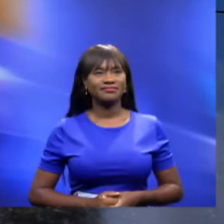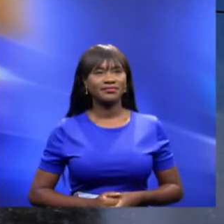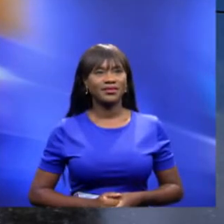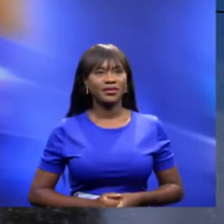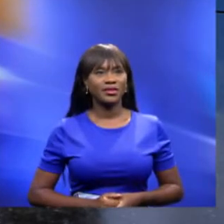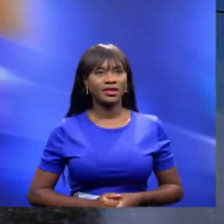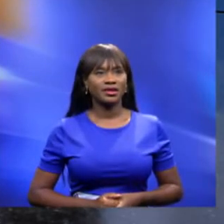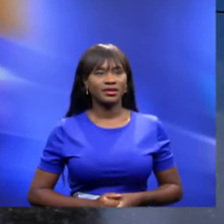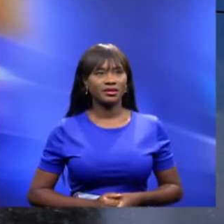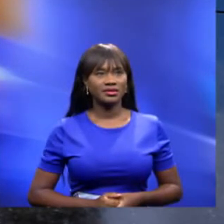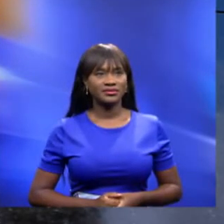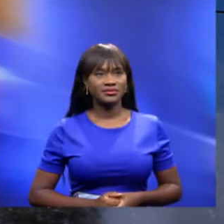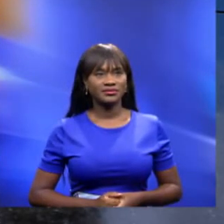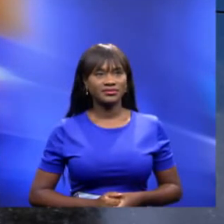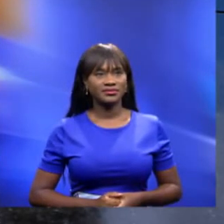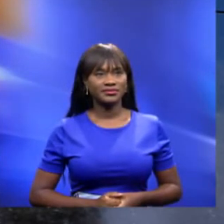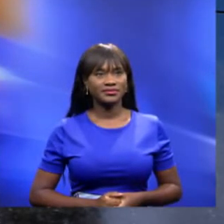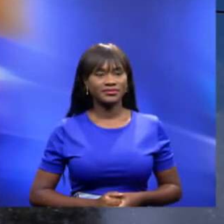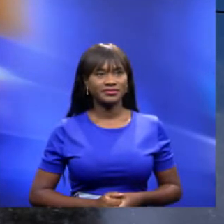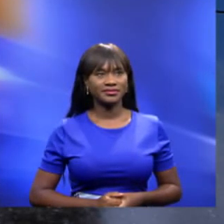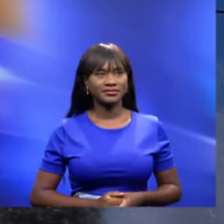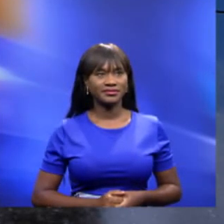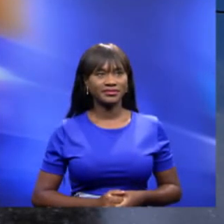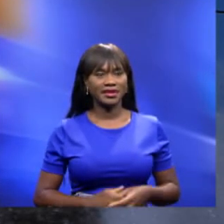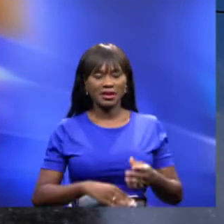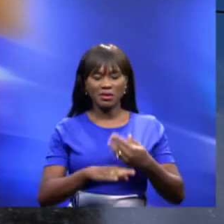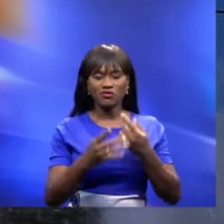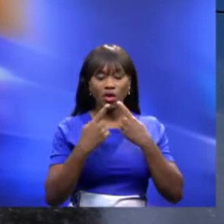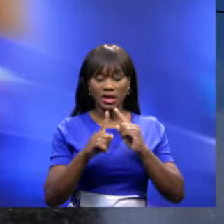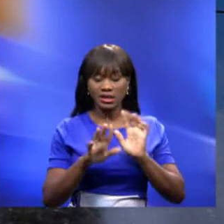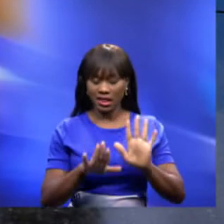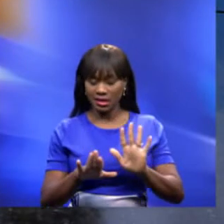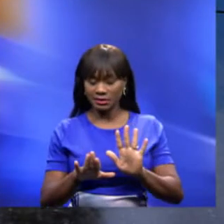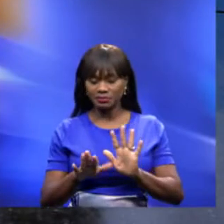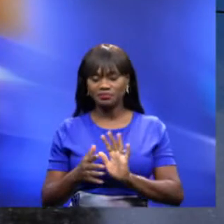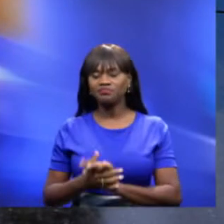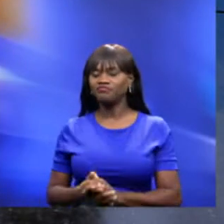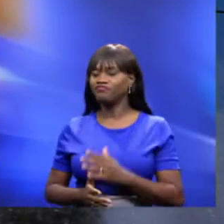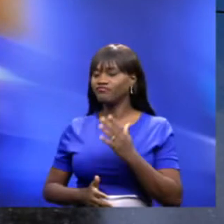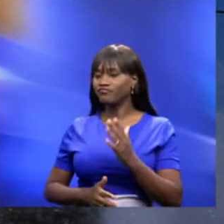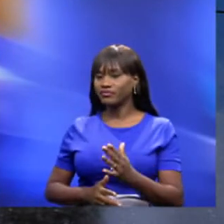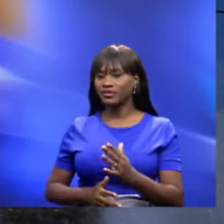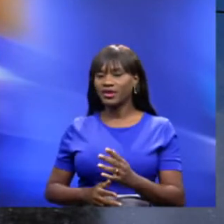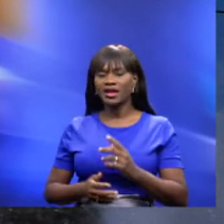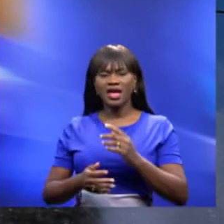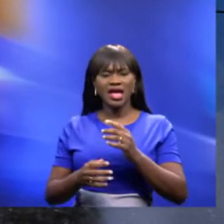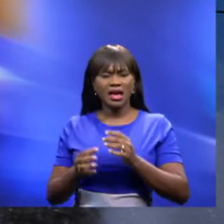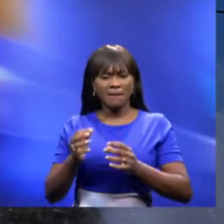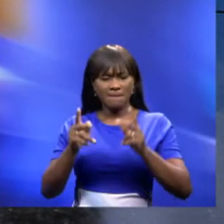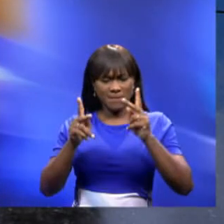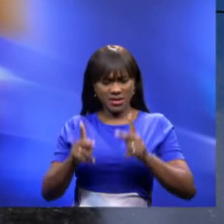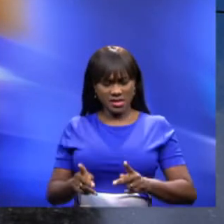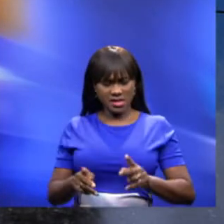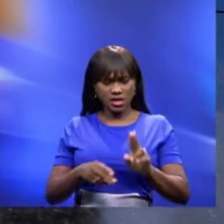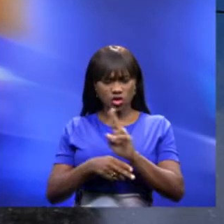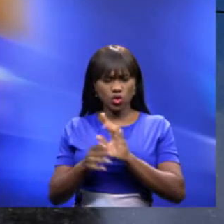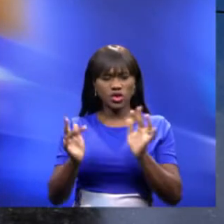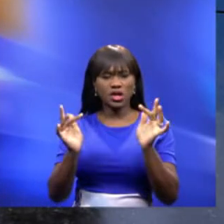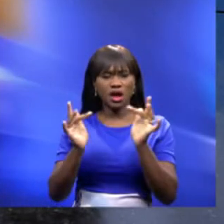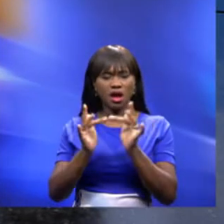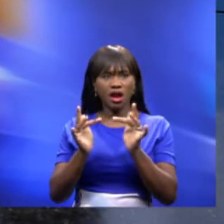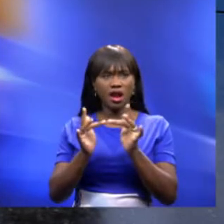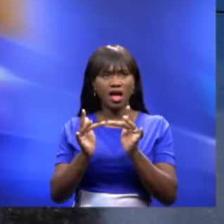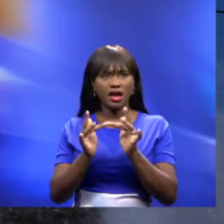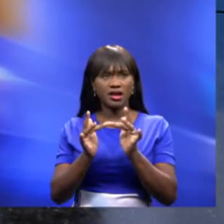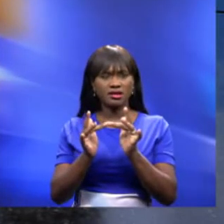so before you even go in that, I'll just segue into it briefly. So for persons online, you start to see of late now,